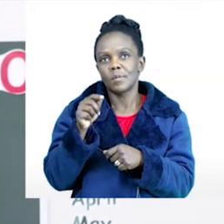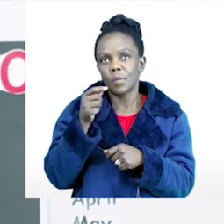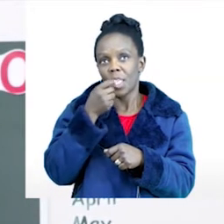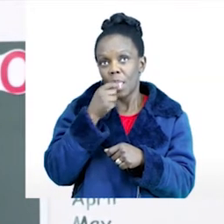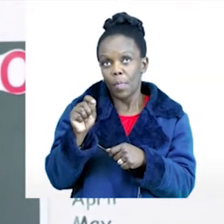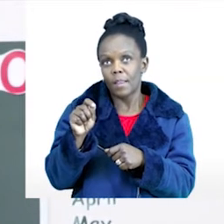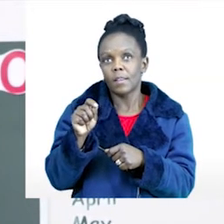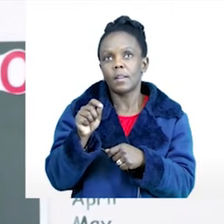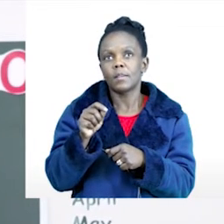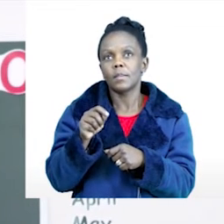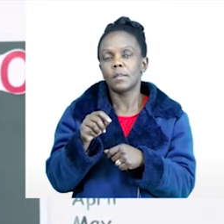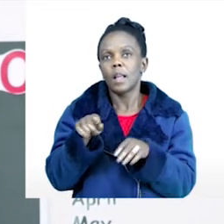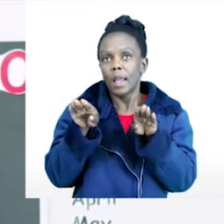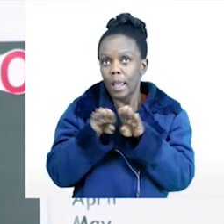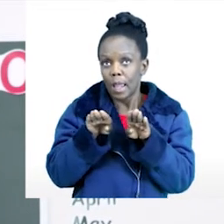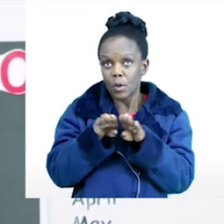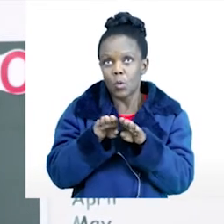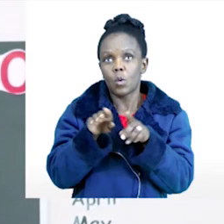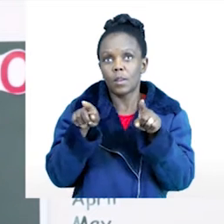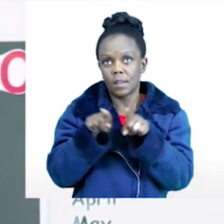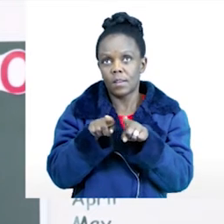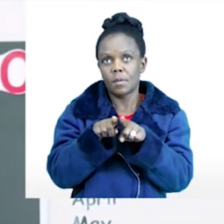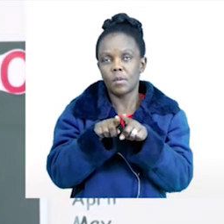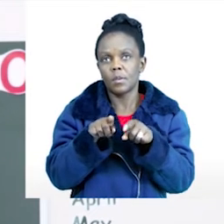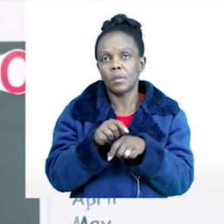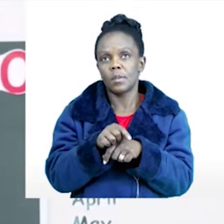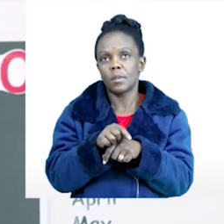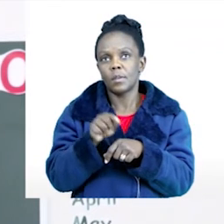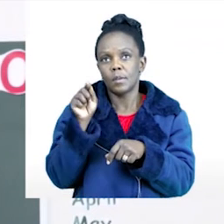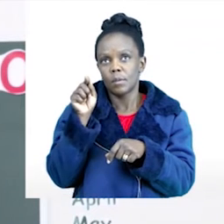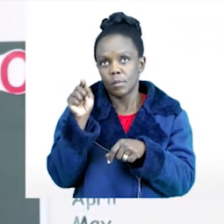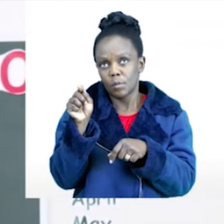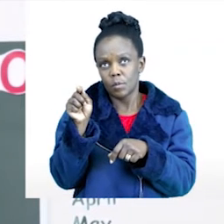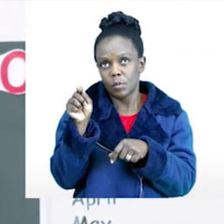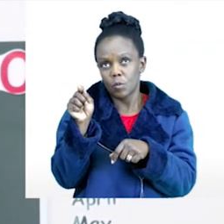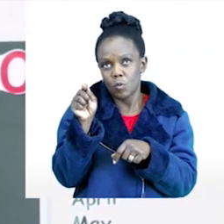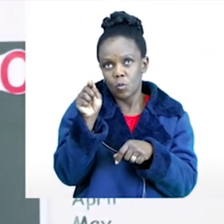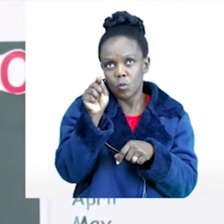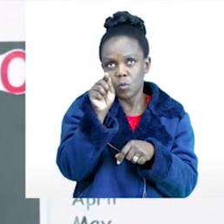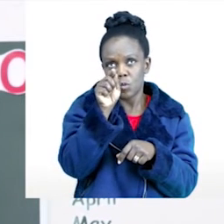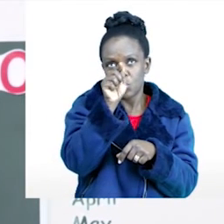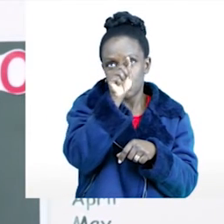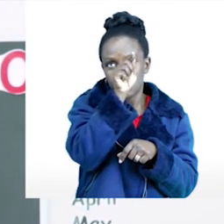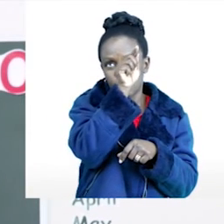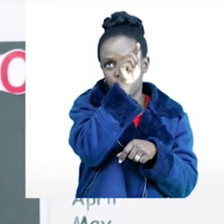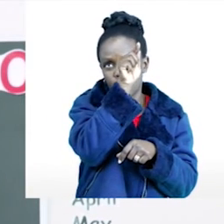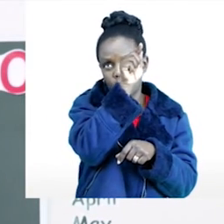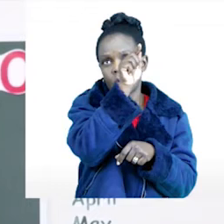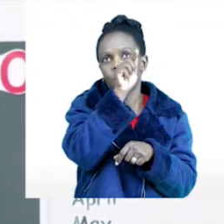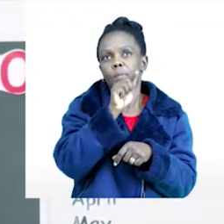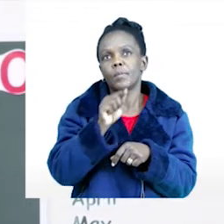pencil and you're going to take your pencil and go through the other dot